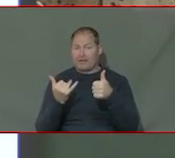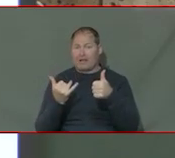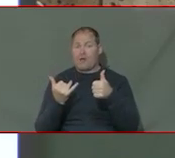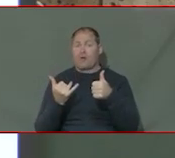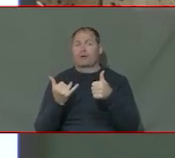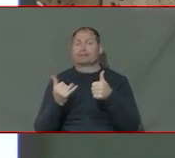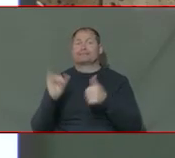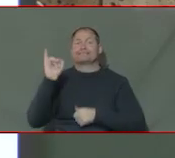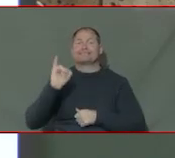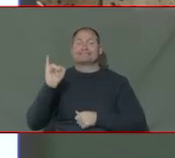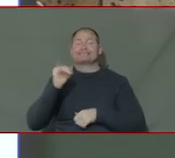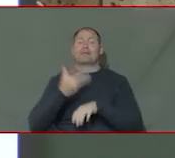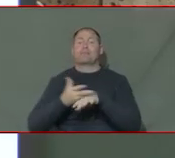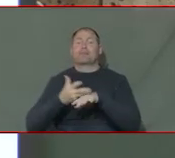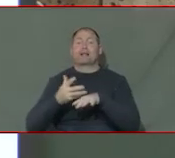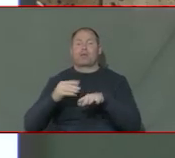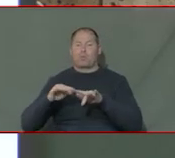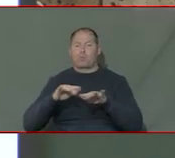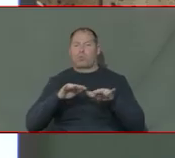well. Insulin.